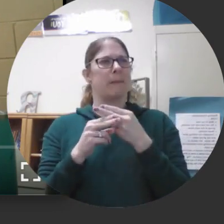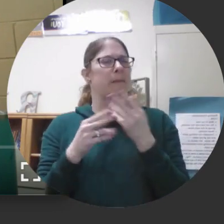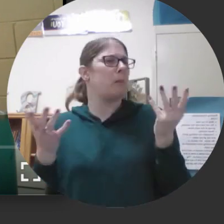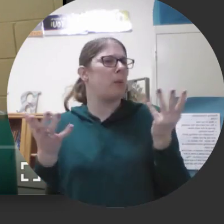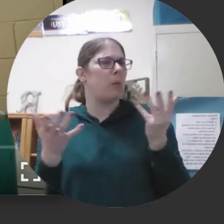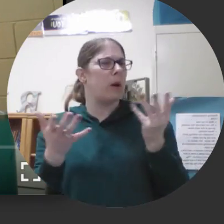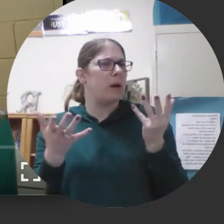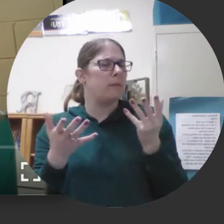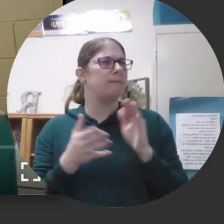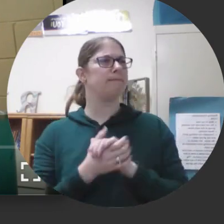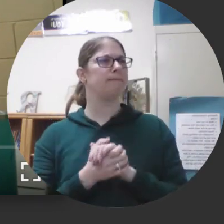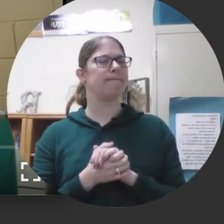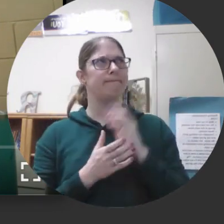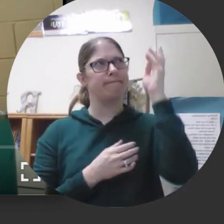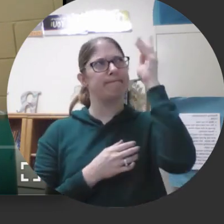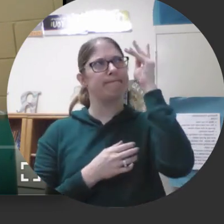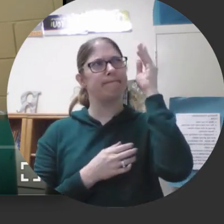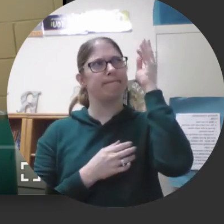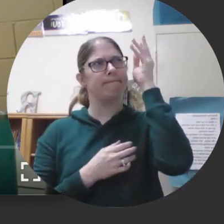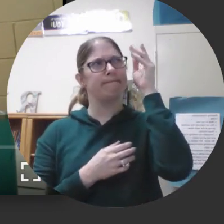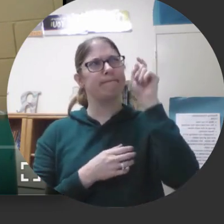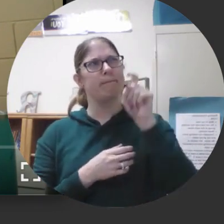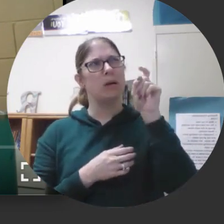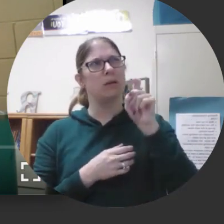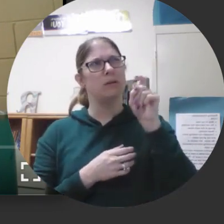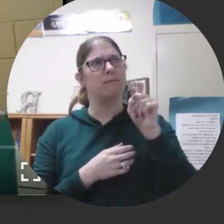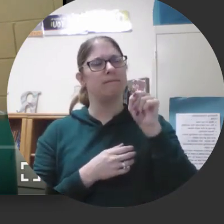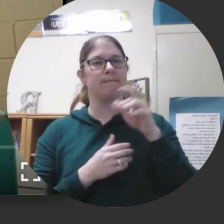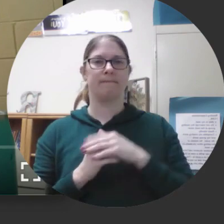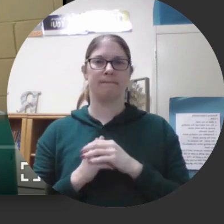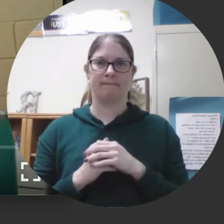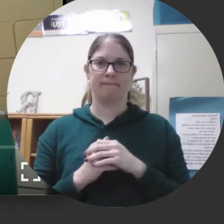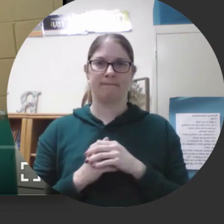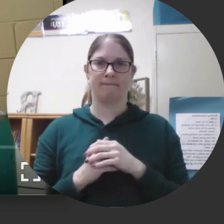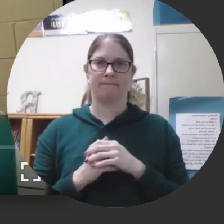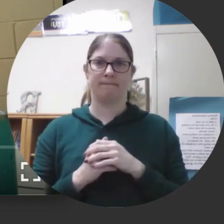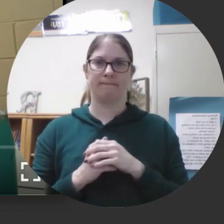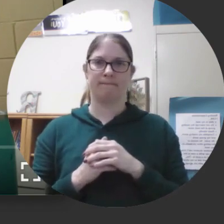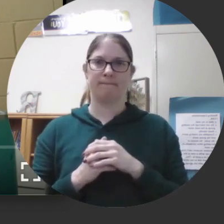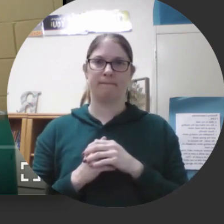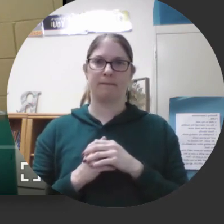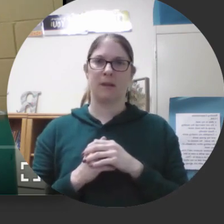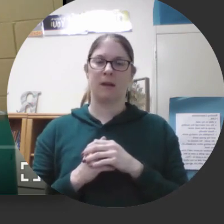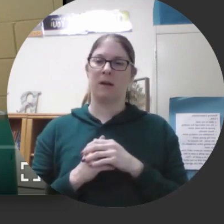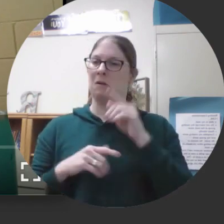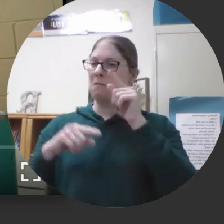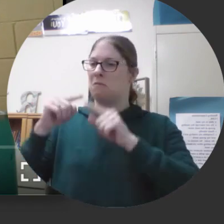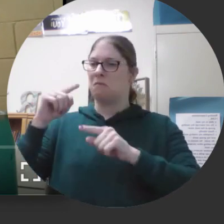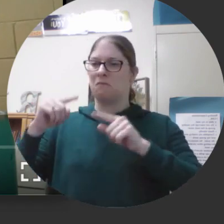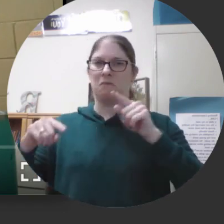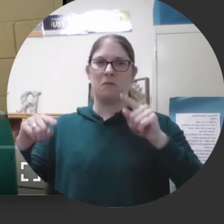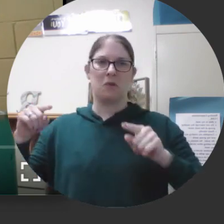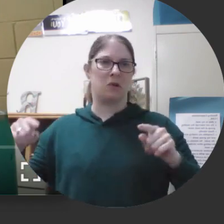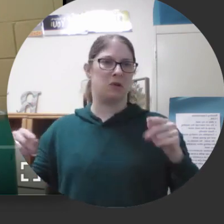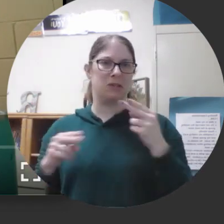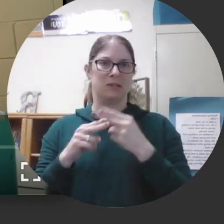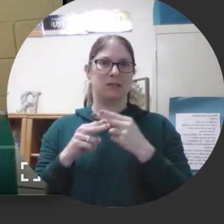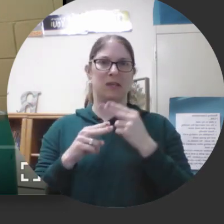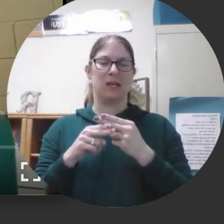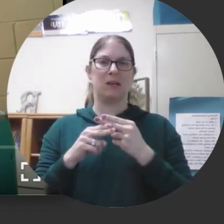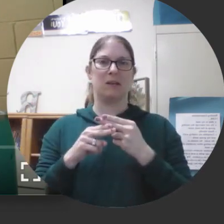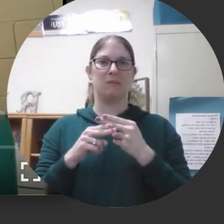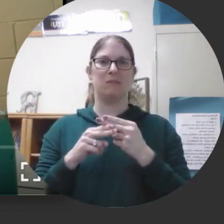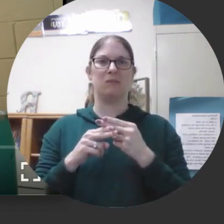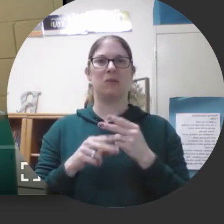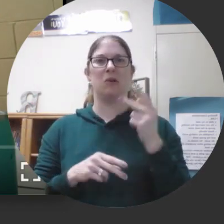to suggest a host of names, but no one approved of anyone else's choices. Kirsty liked the names that might have suited a